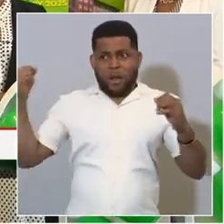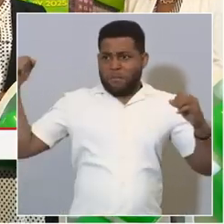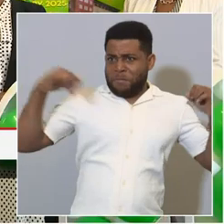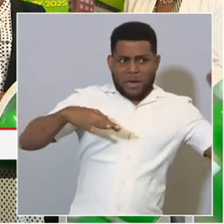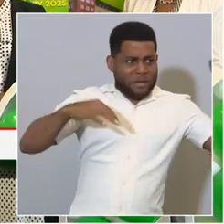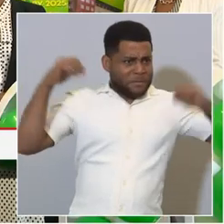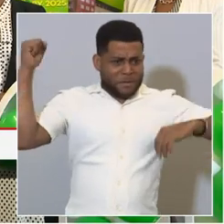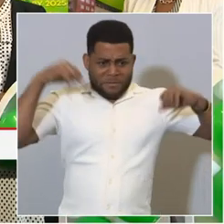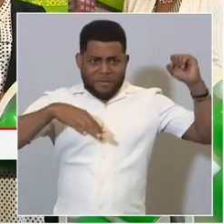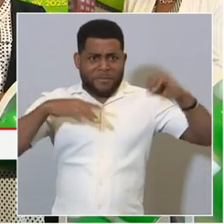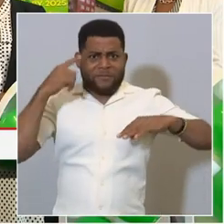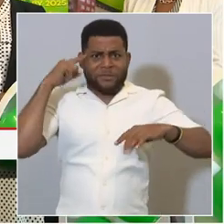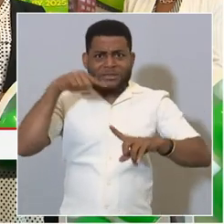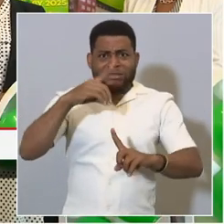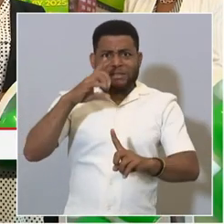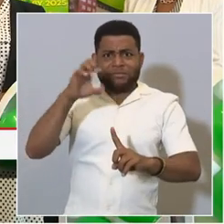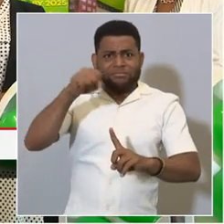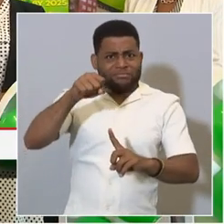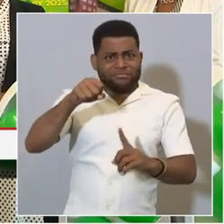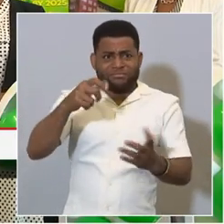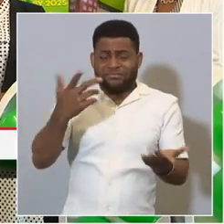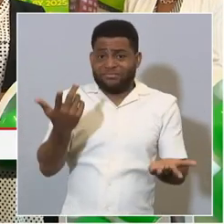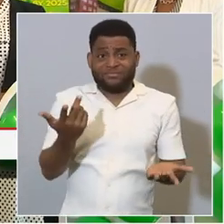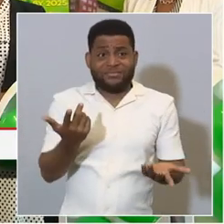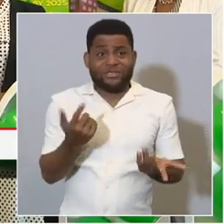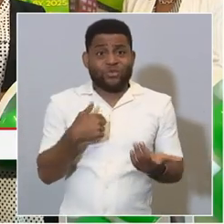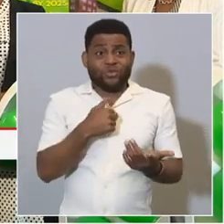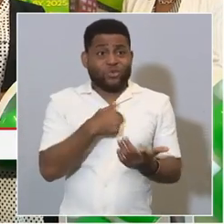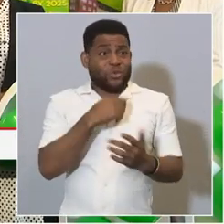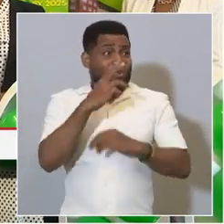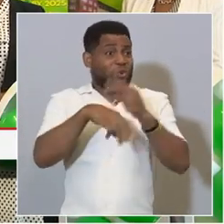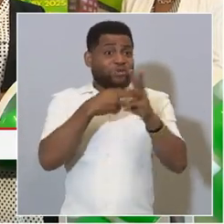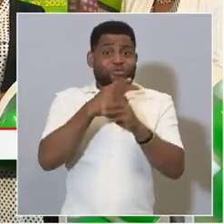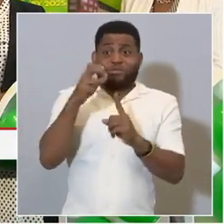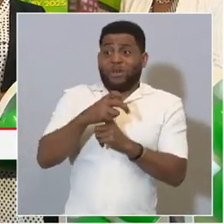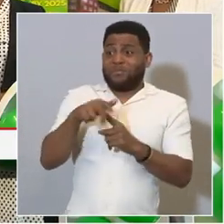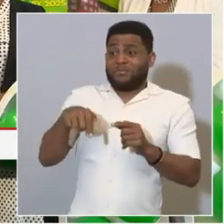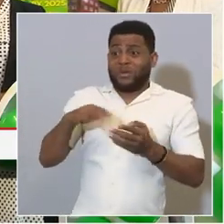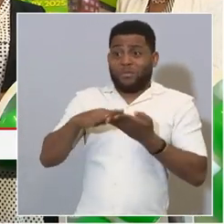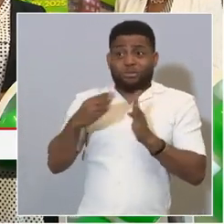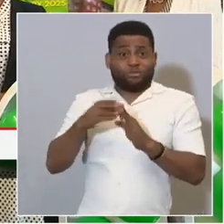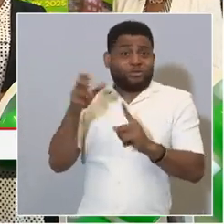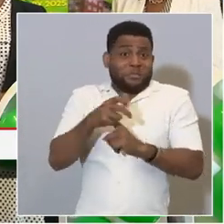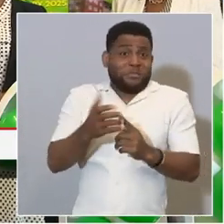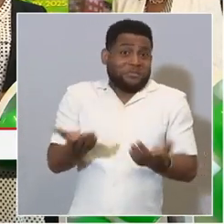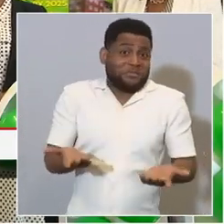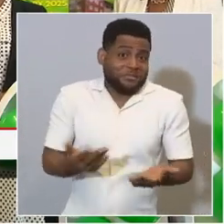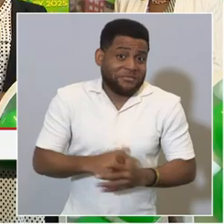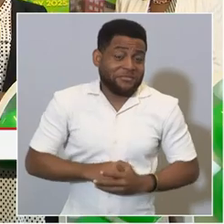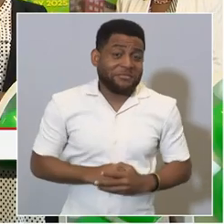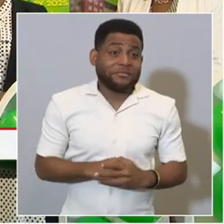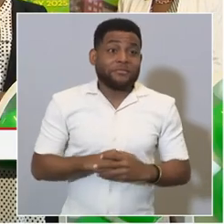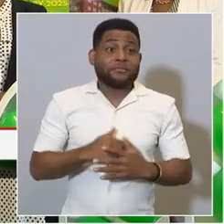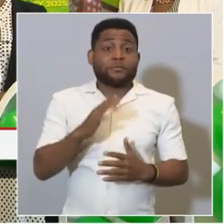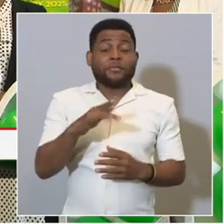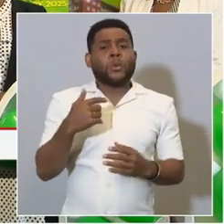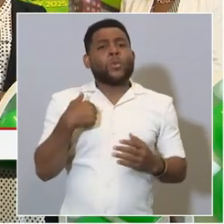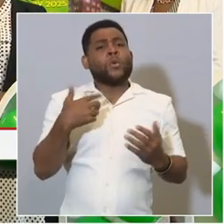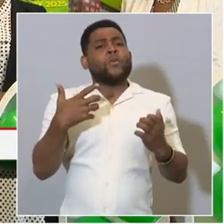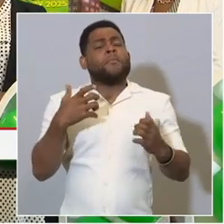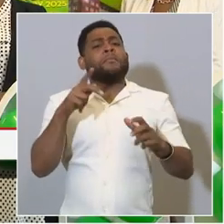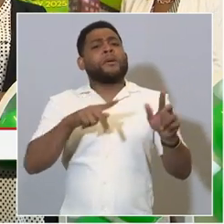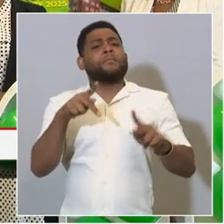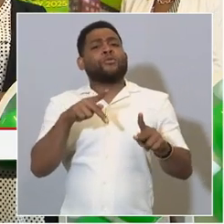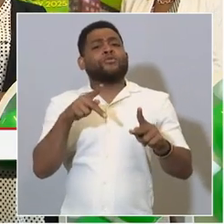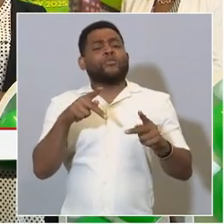what happens when you're a world-class city. And we want to make sure that Washingtonians who already live here can